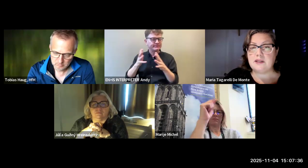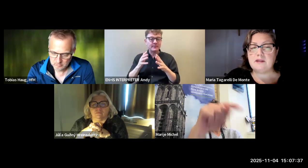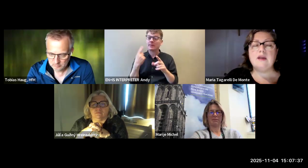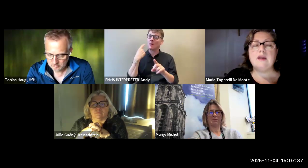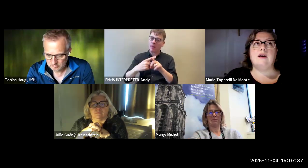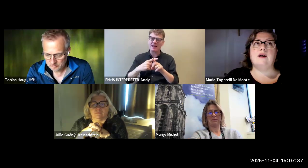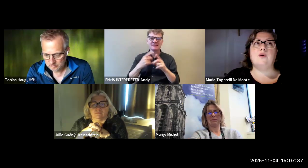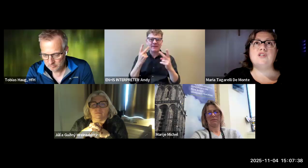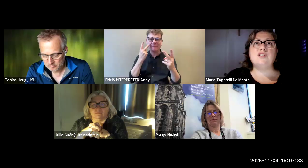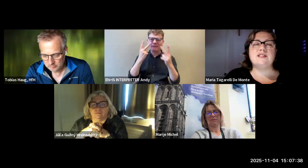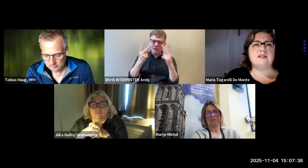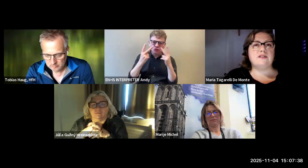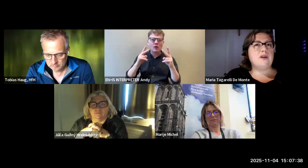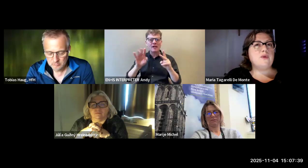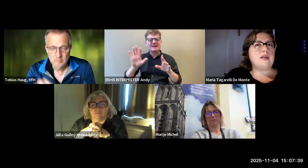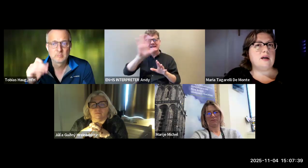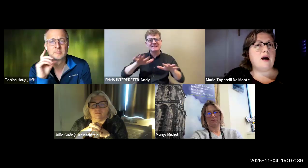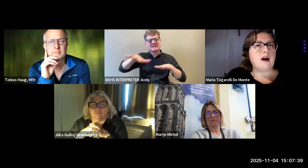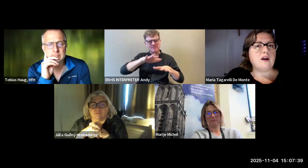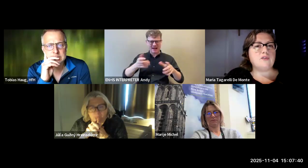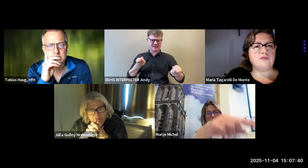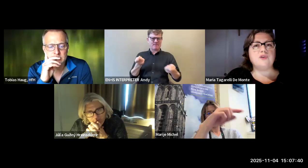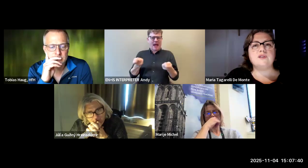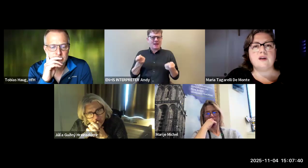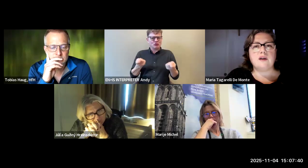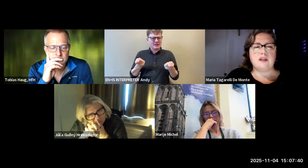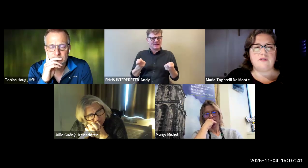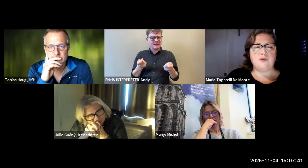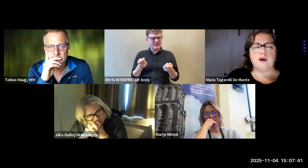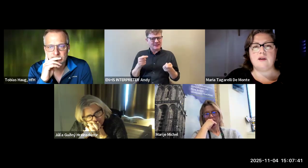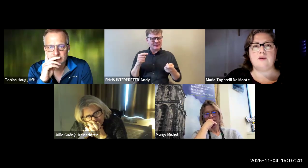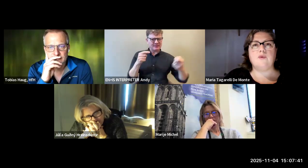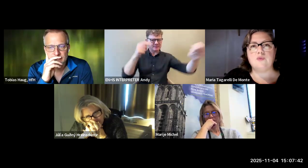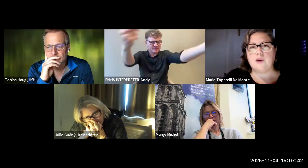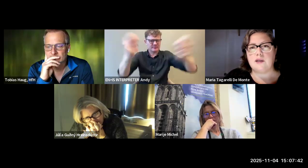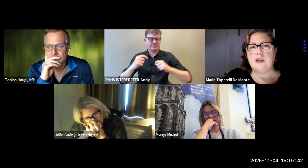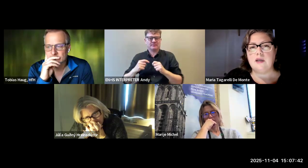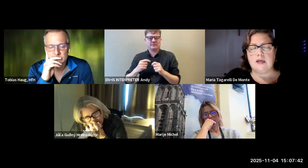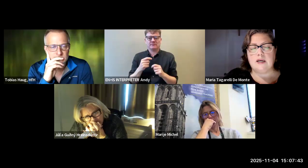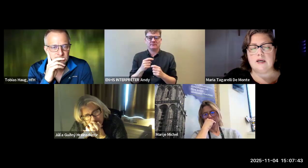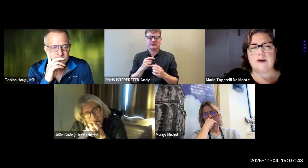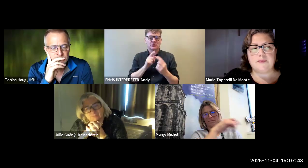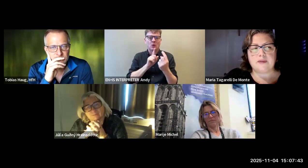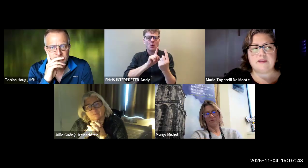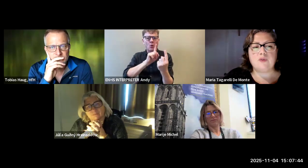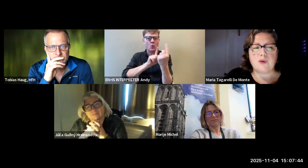space management, which is very hard to focus on if you are in a one-to-one